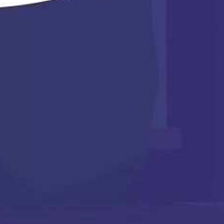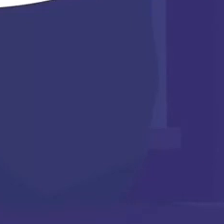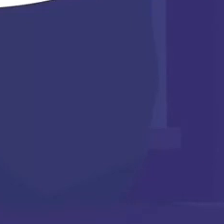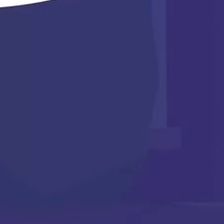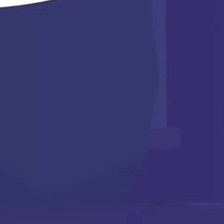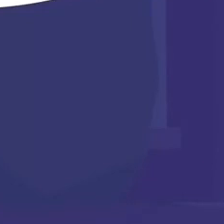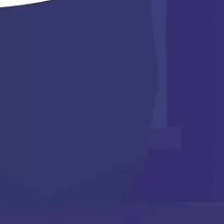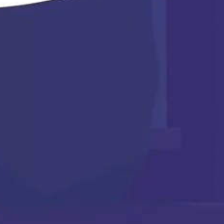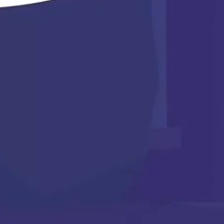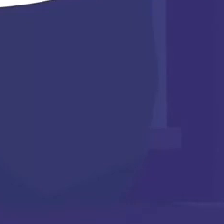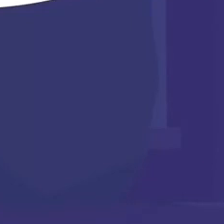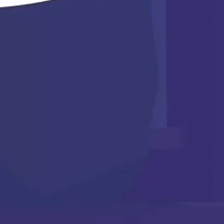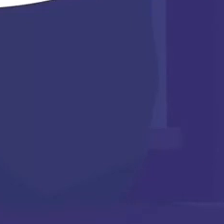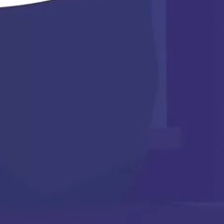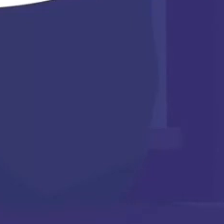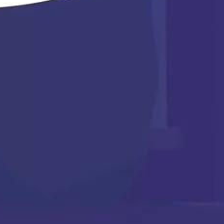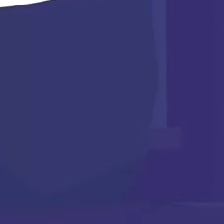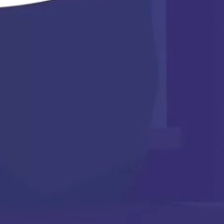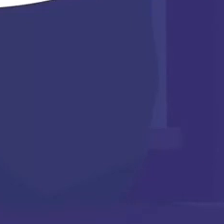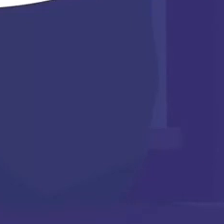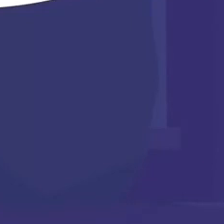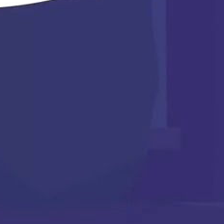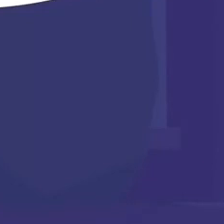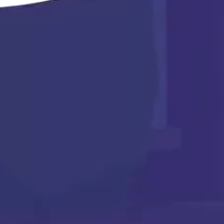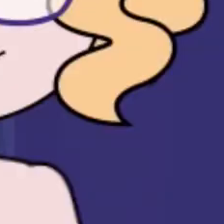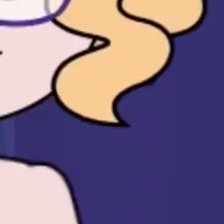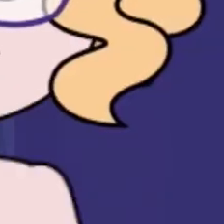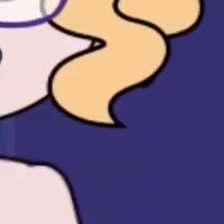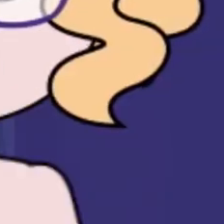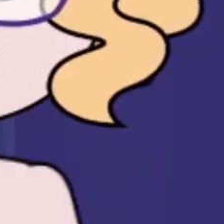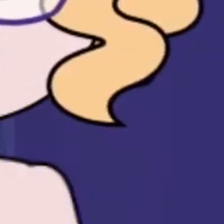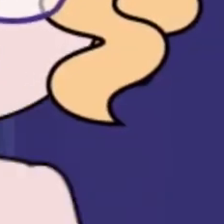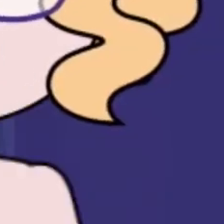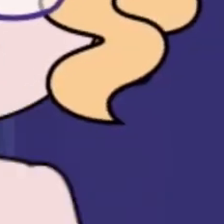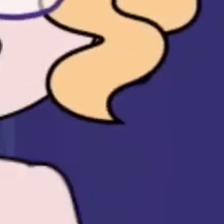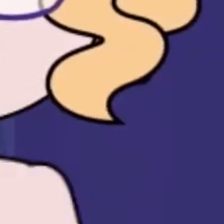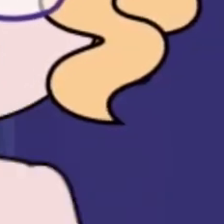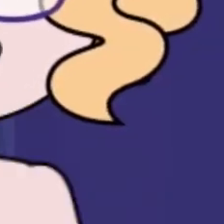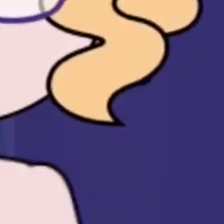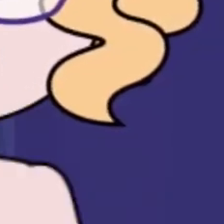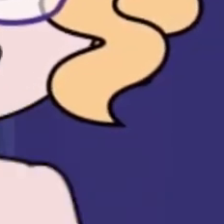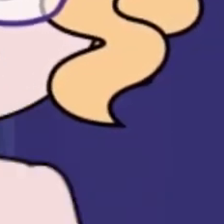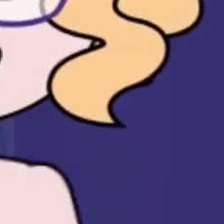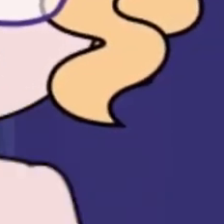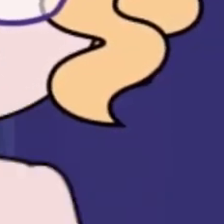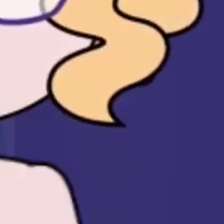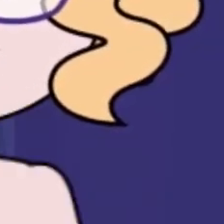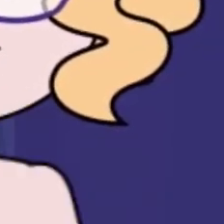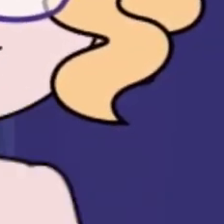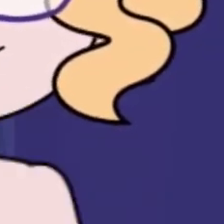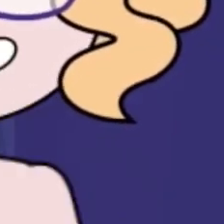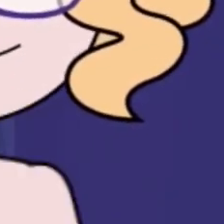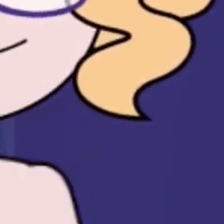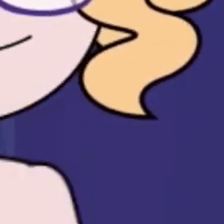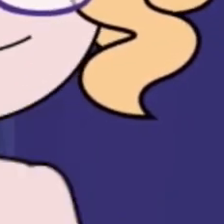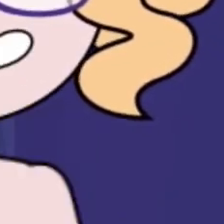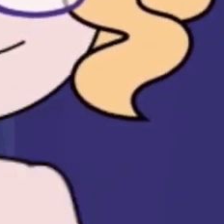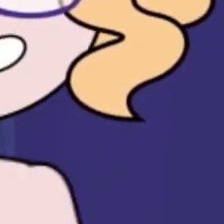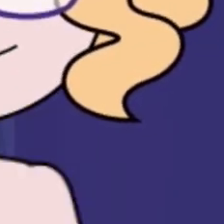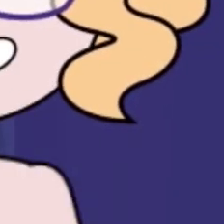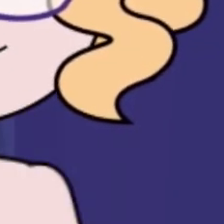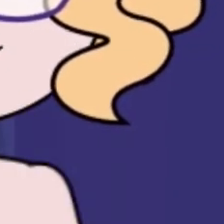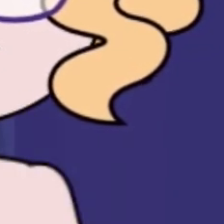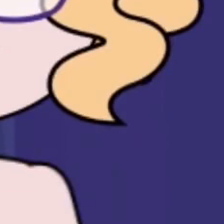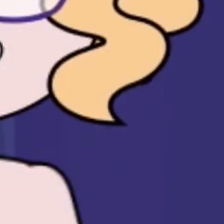battery just ran out and then I lost it somewhere in the bus. Geez, it sounds terrible. What are